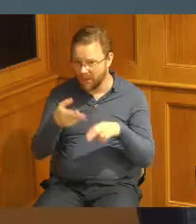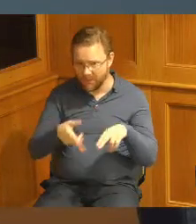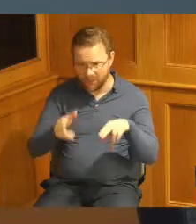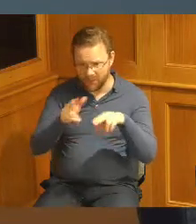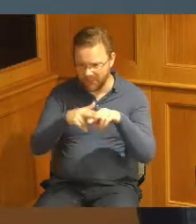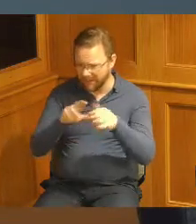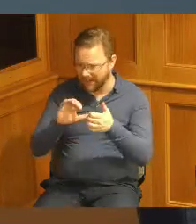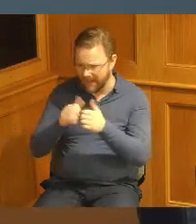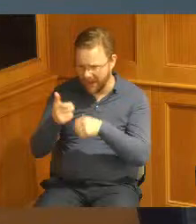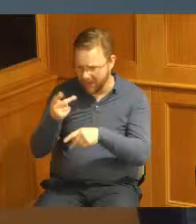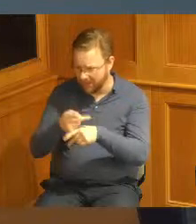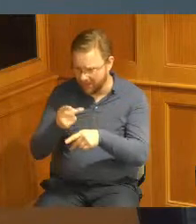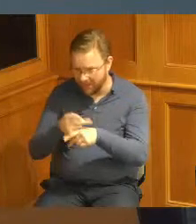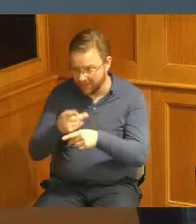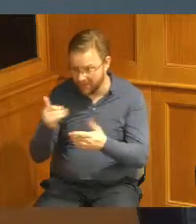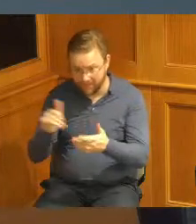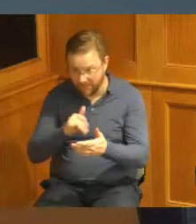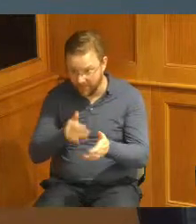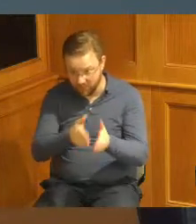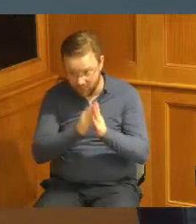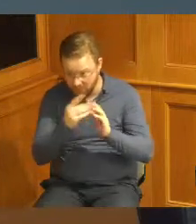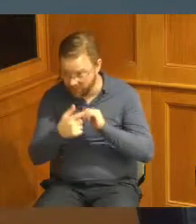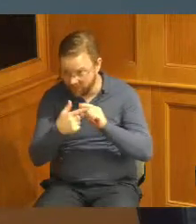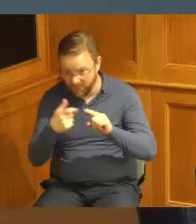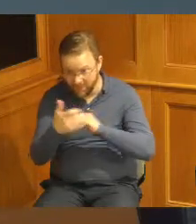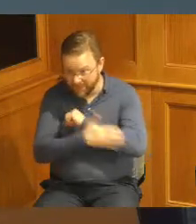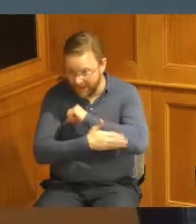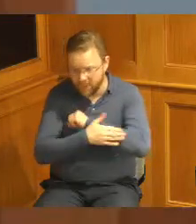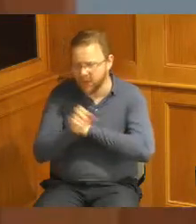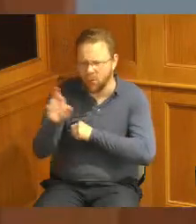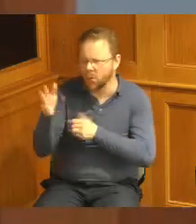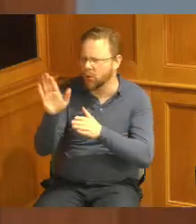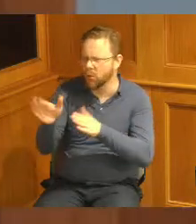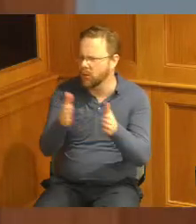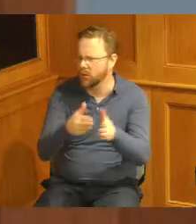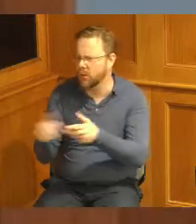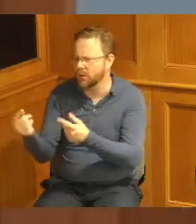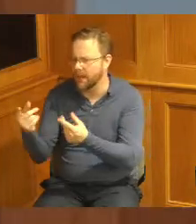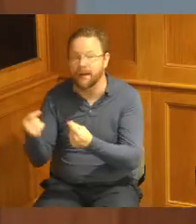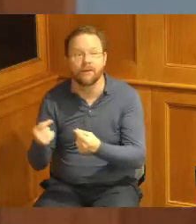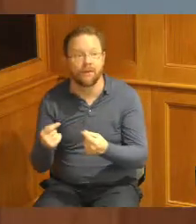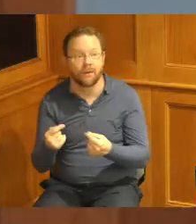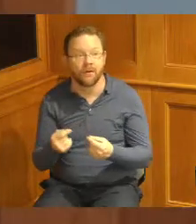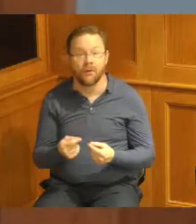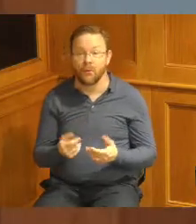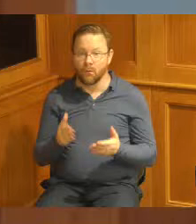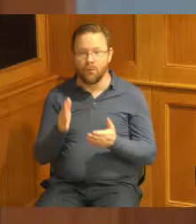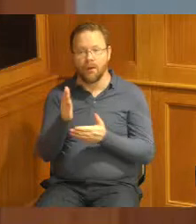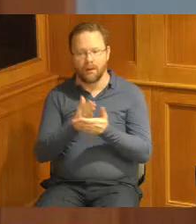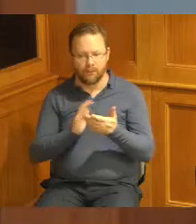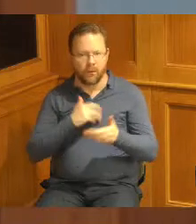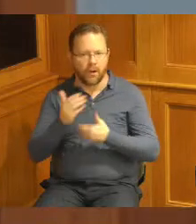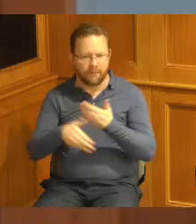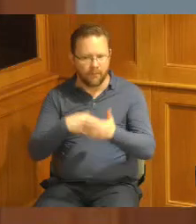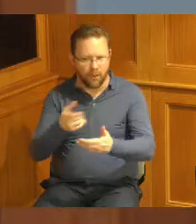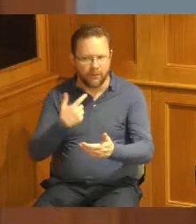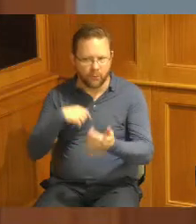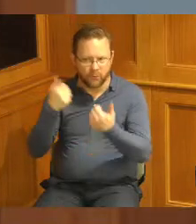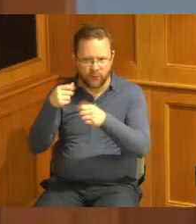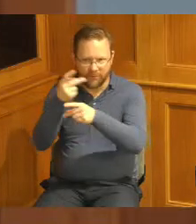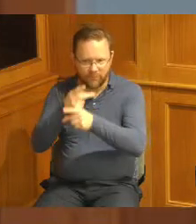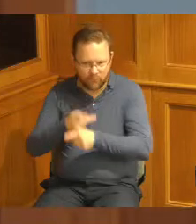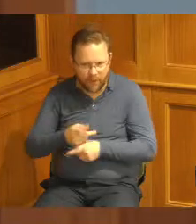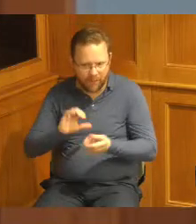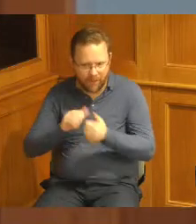handled? Come to us like you did today, or what? Well, showing up here today has been part of our process of trying to figure out how we could do